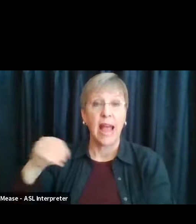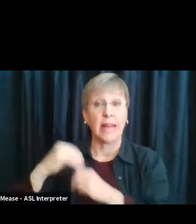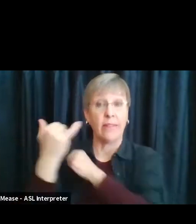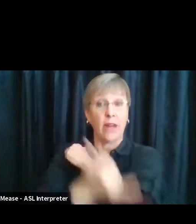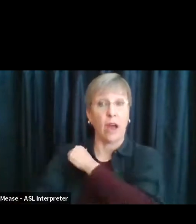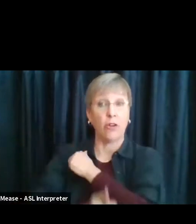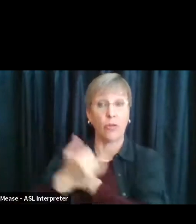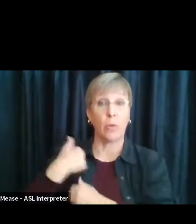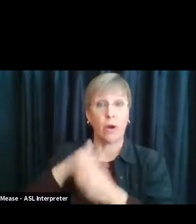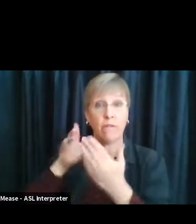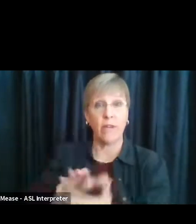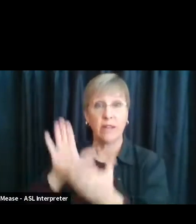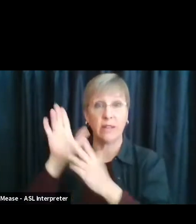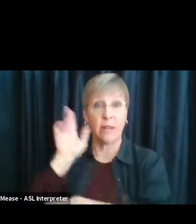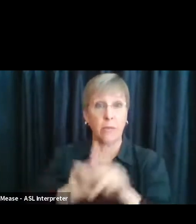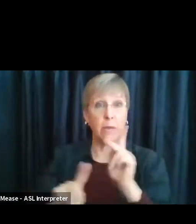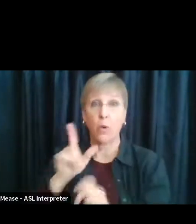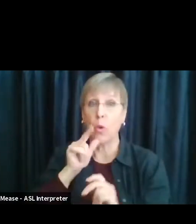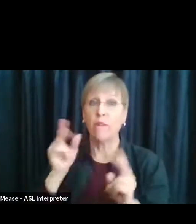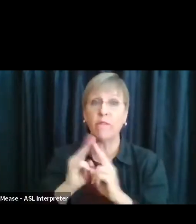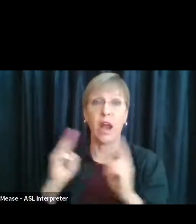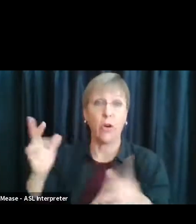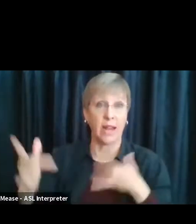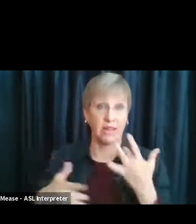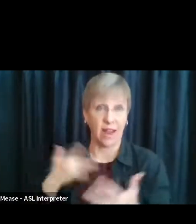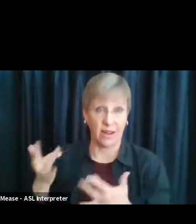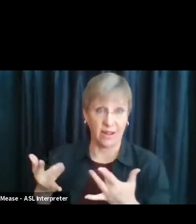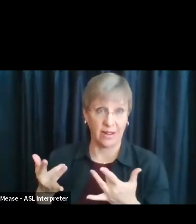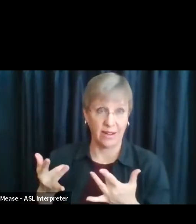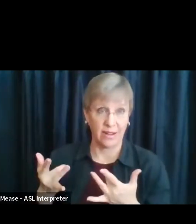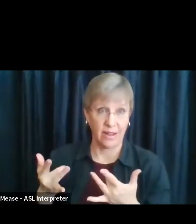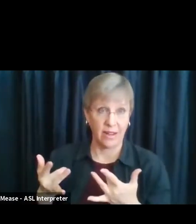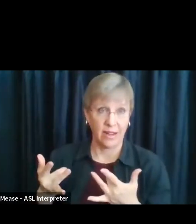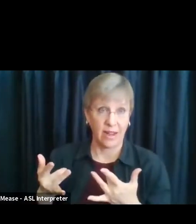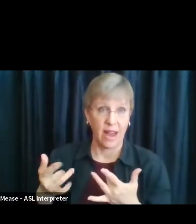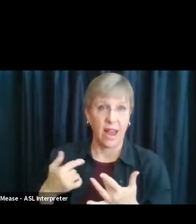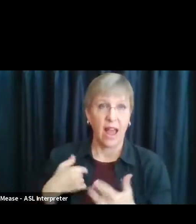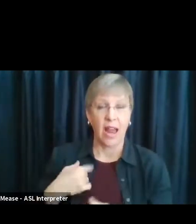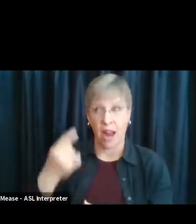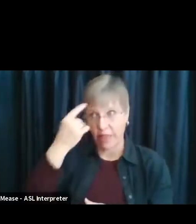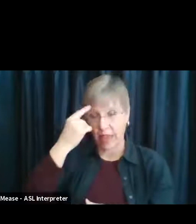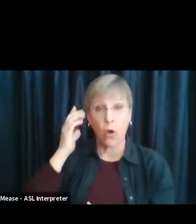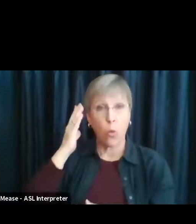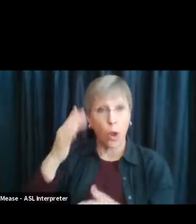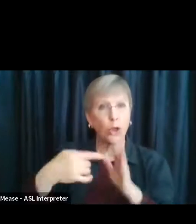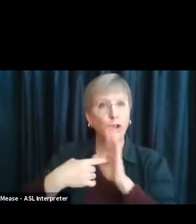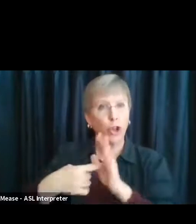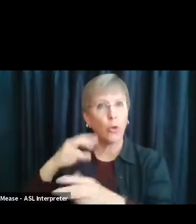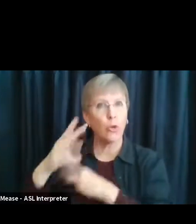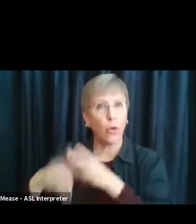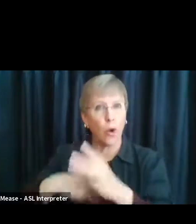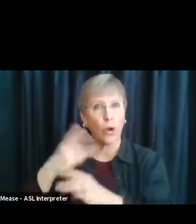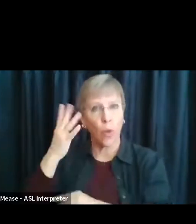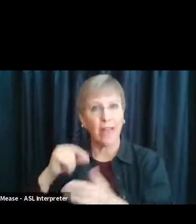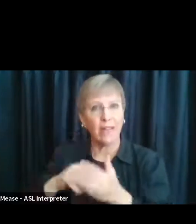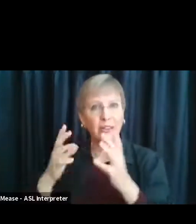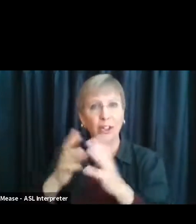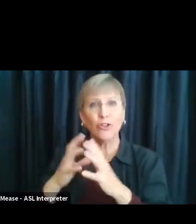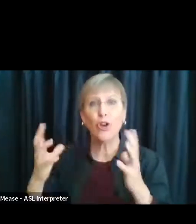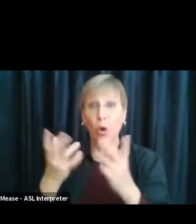facing people who are very excited, and I think we will show the world why it is so